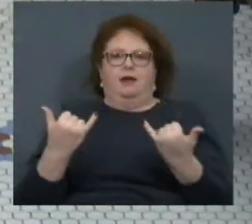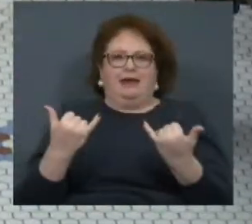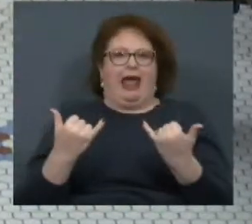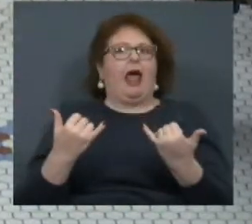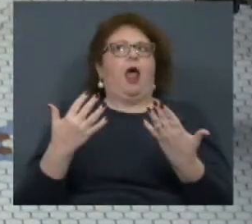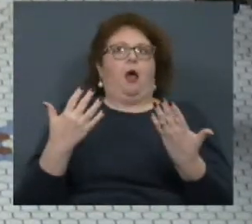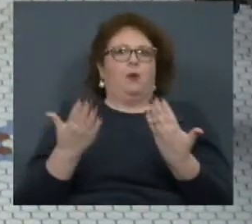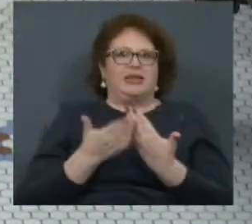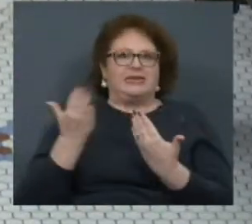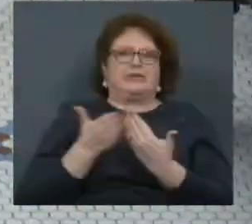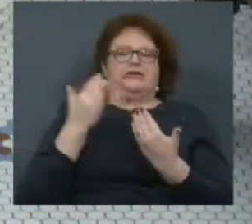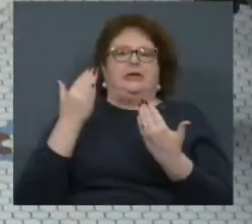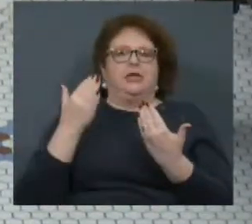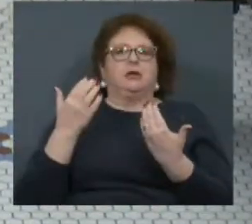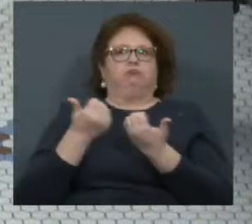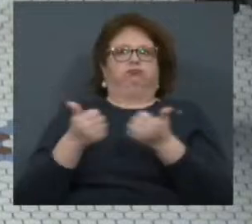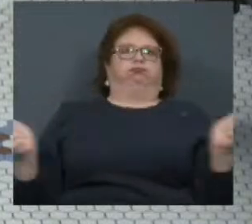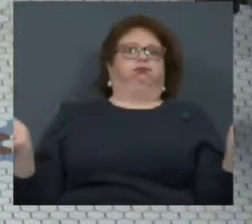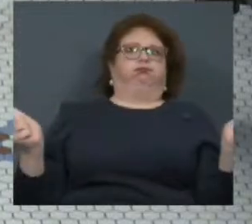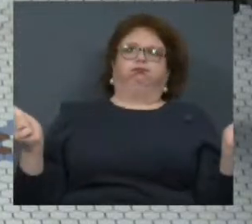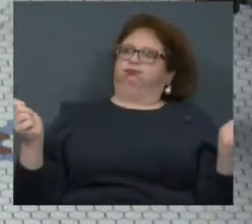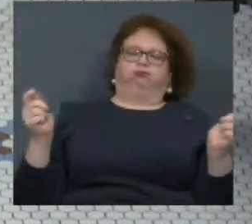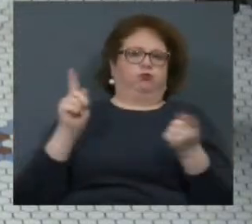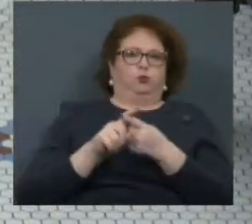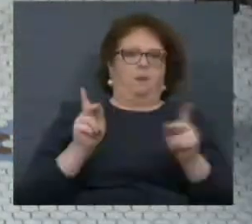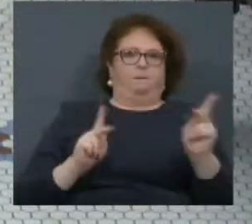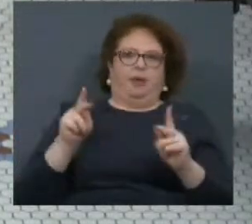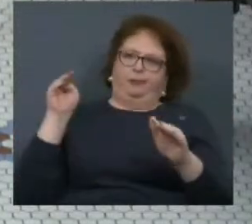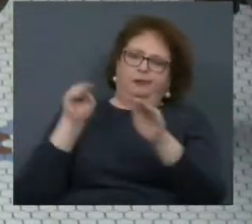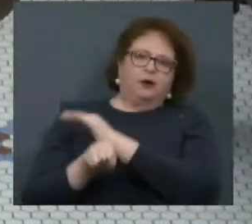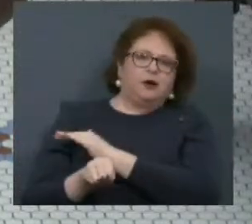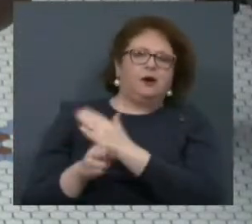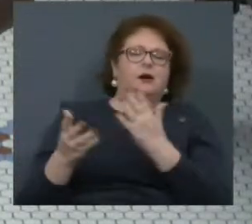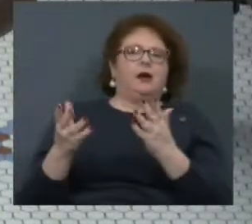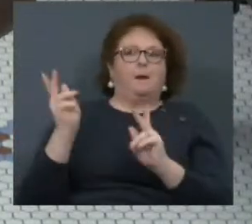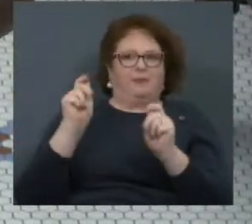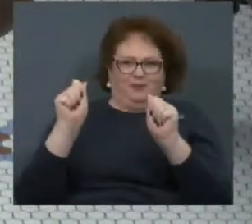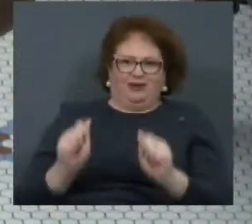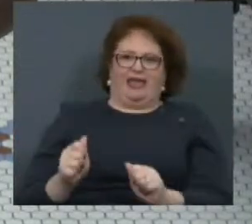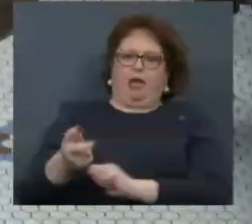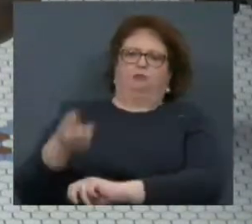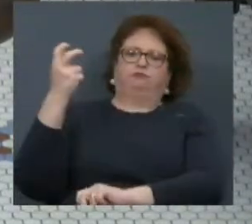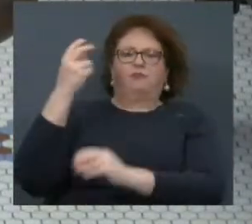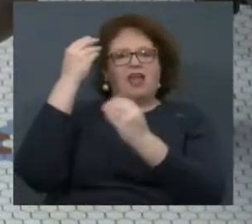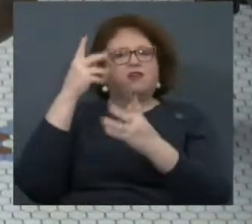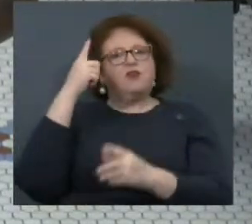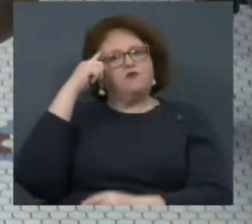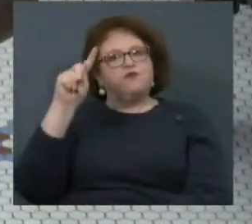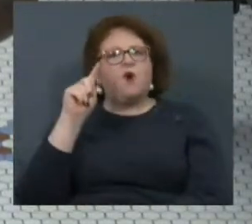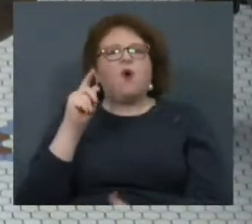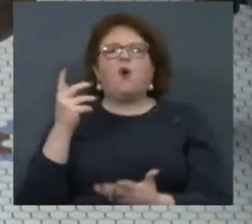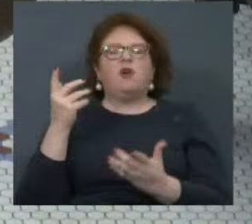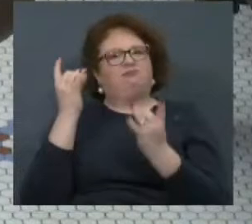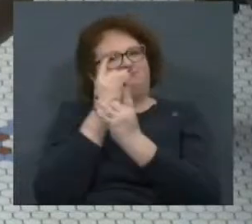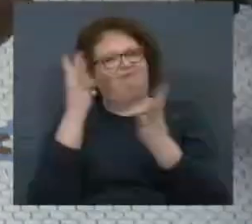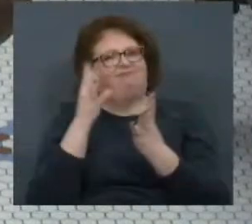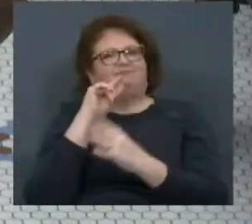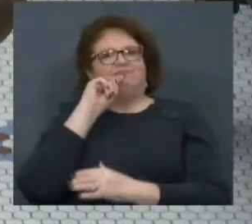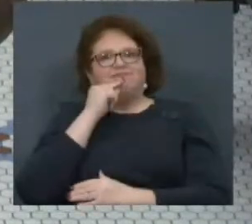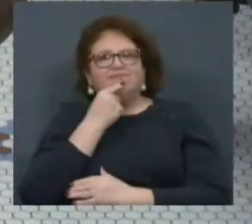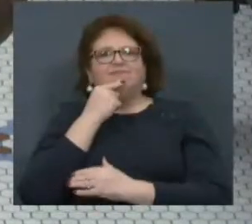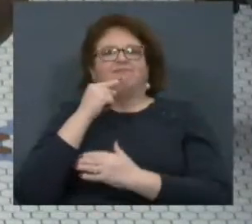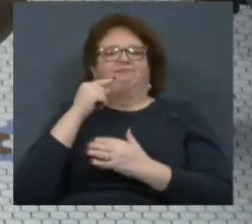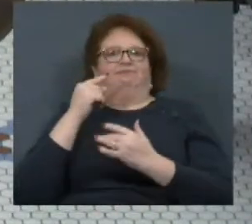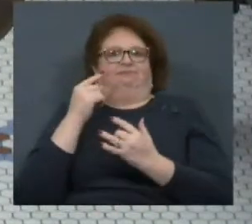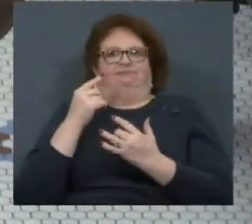concerns about law enforcement using the information for malicious use. Like Blake said, there's no policies